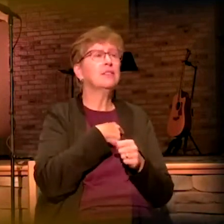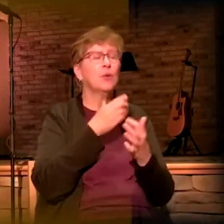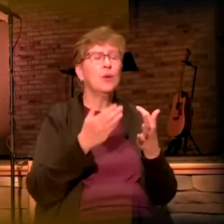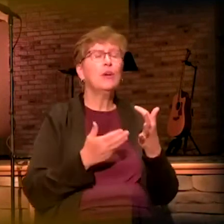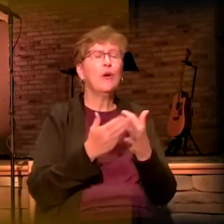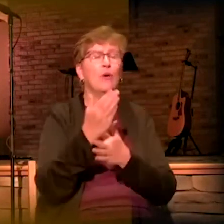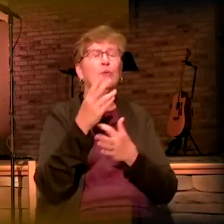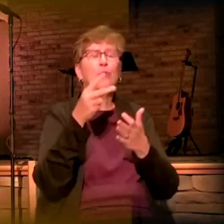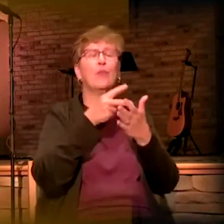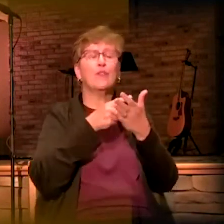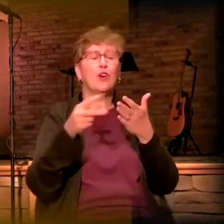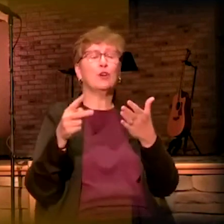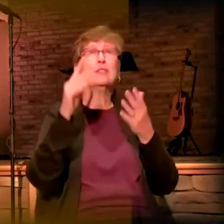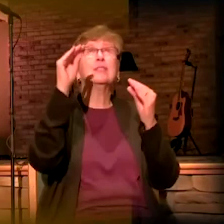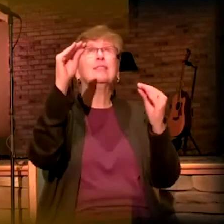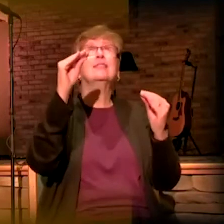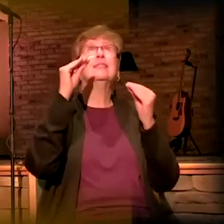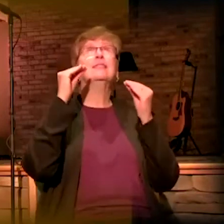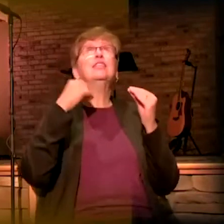verses that you're teaching us,